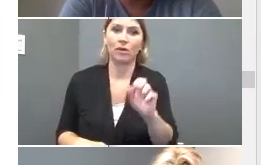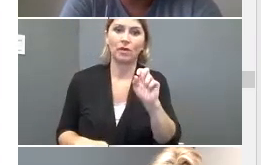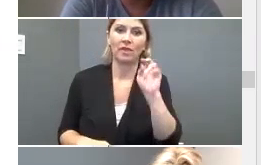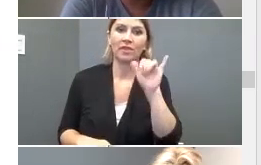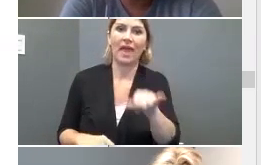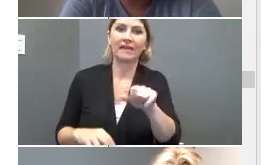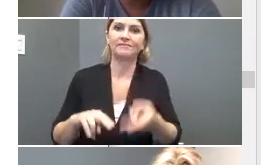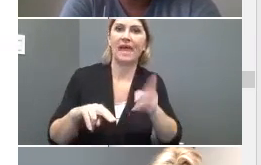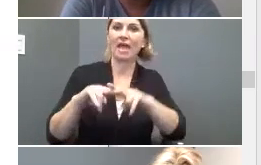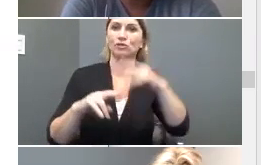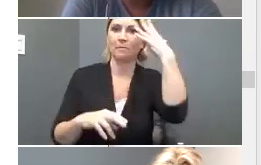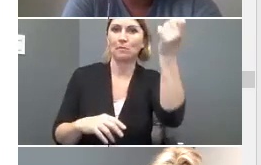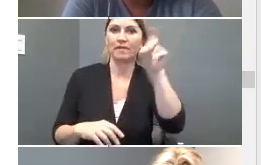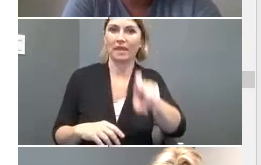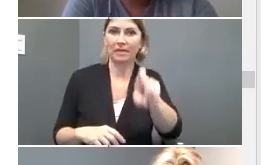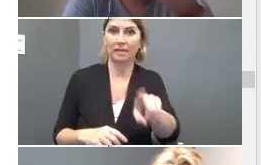I require?